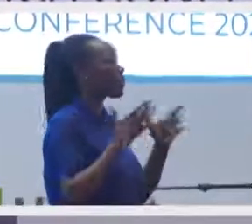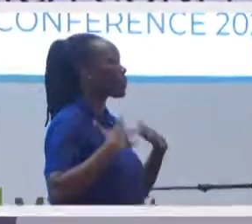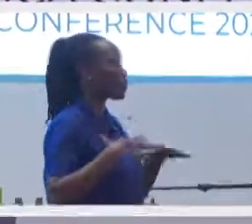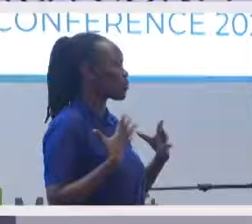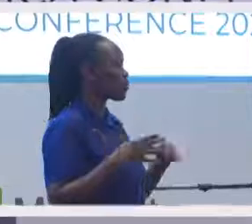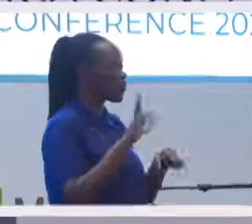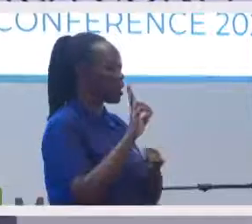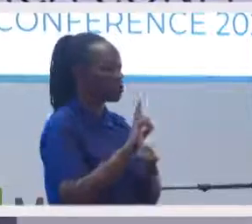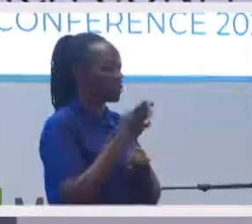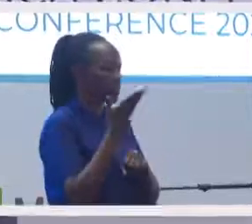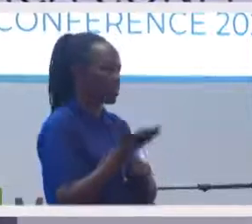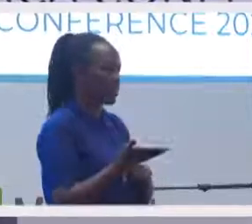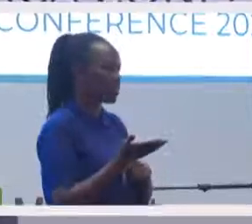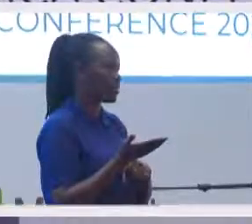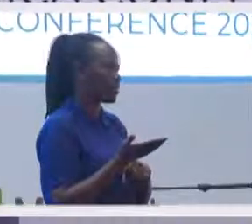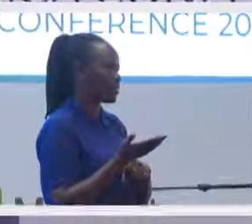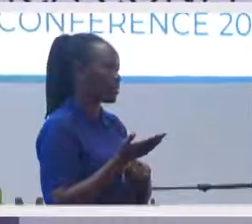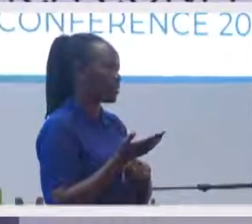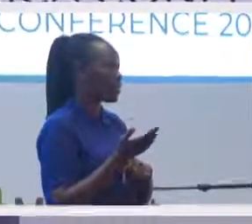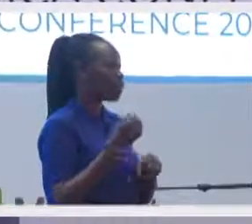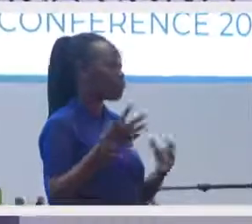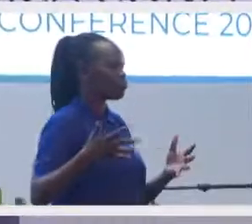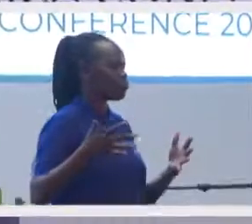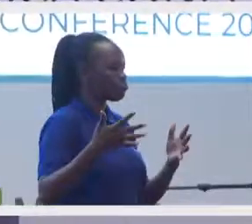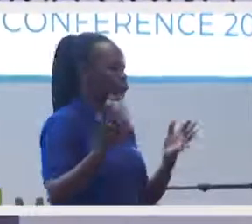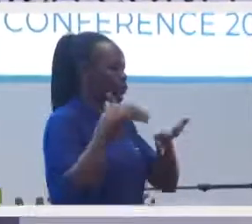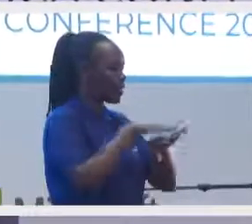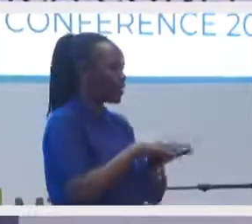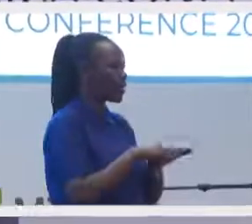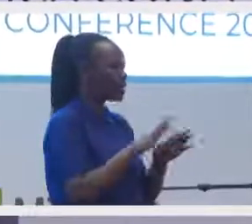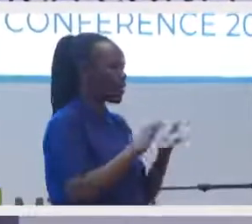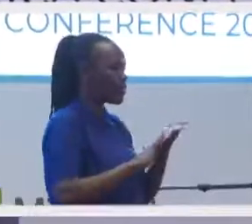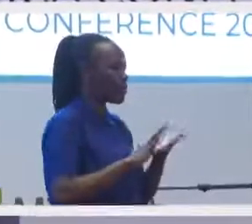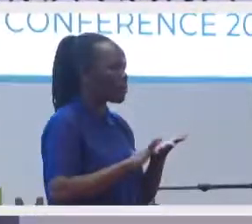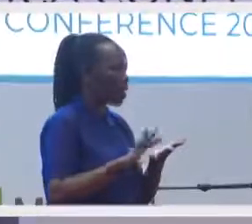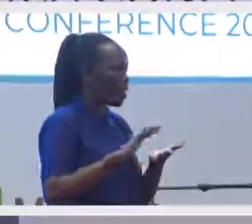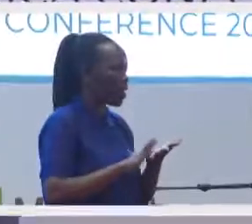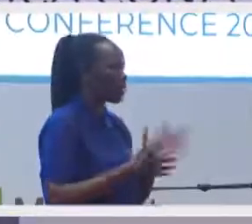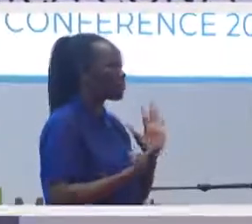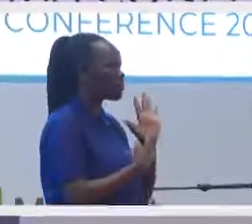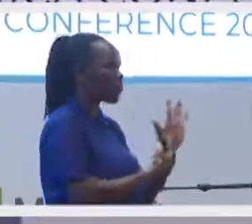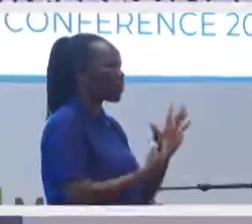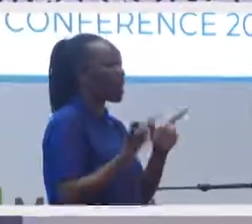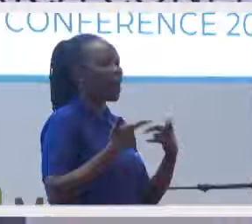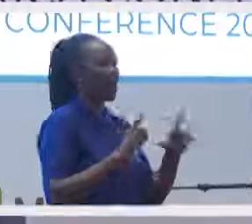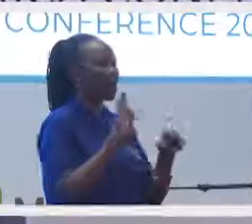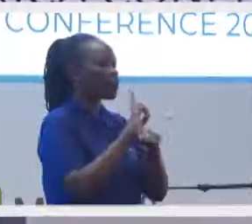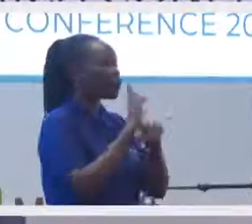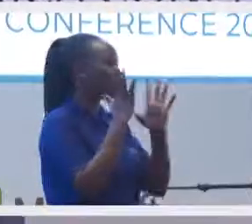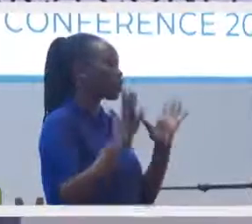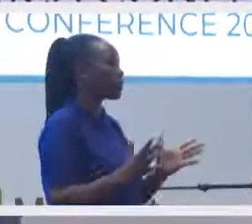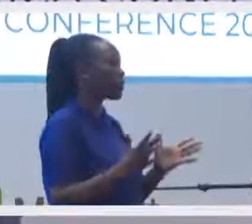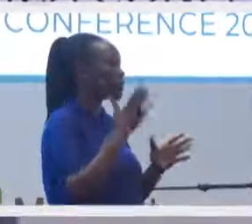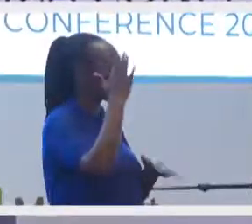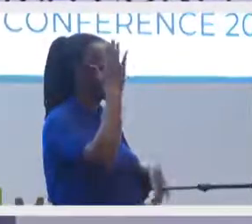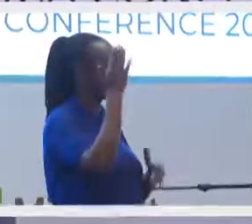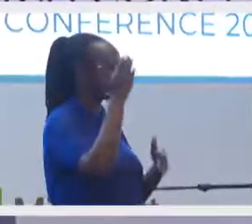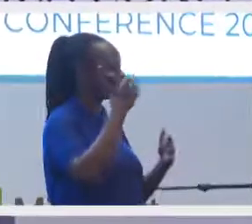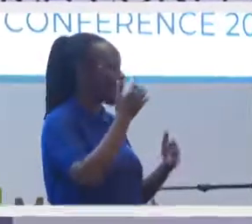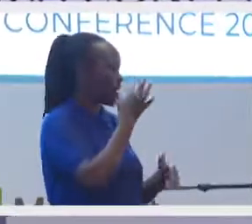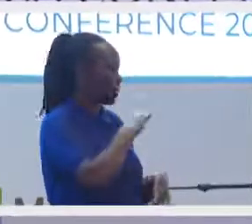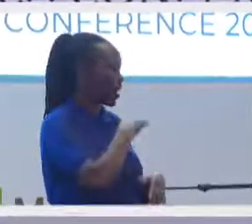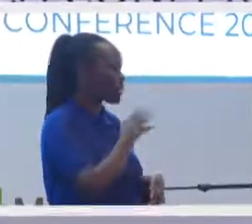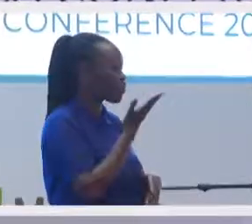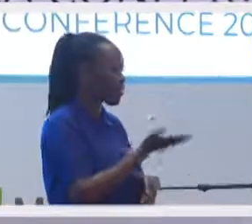the operation to integrate Braille displays, allowing users to have the benefits of